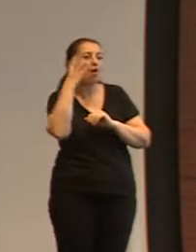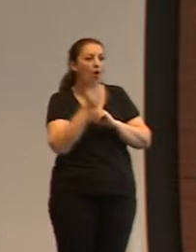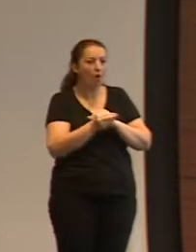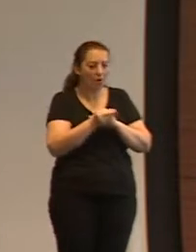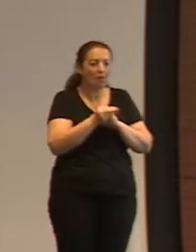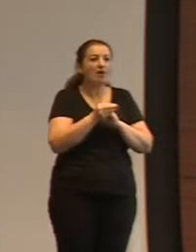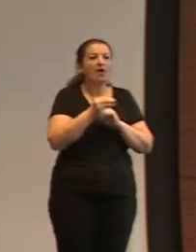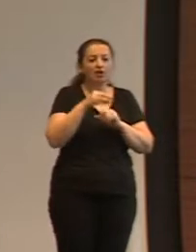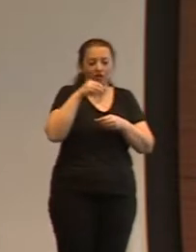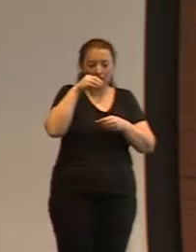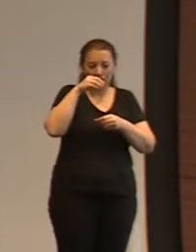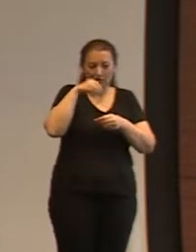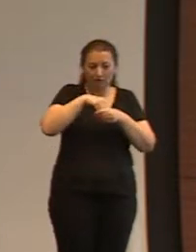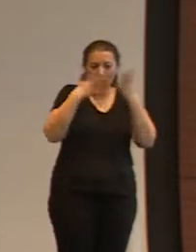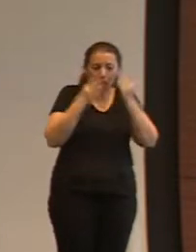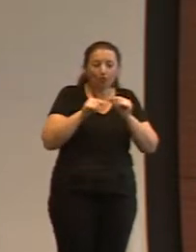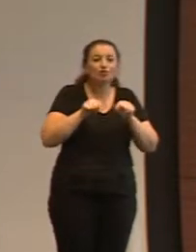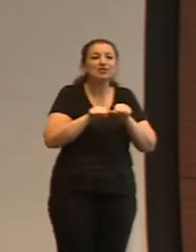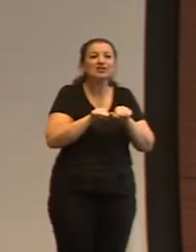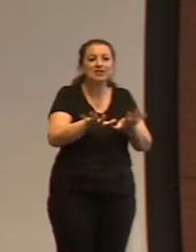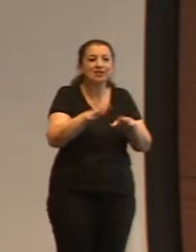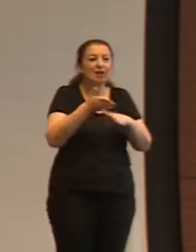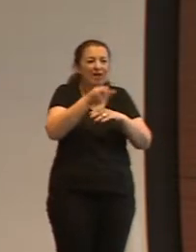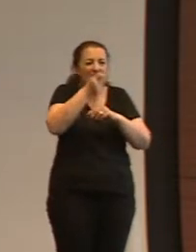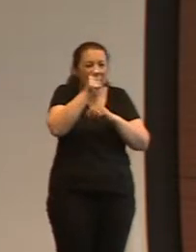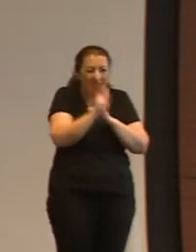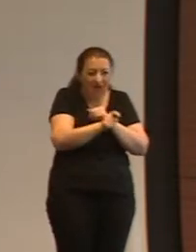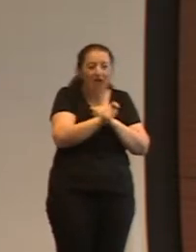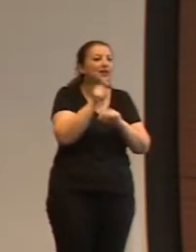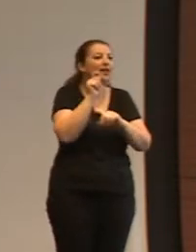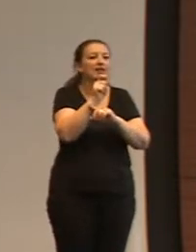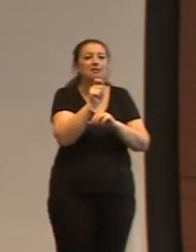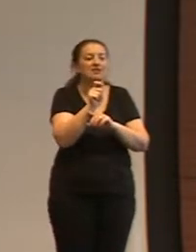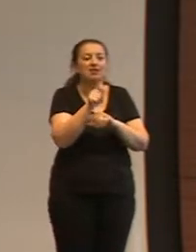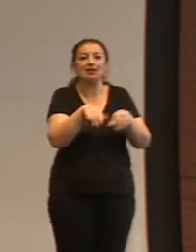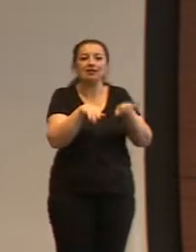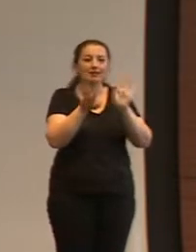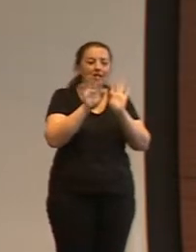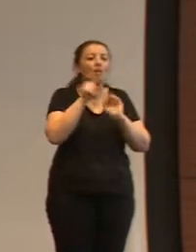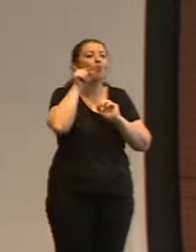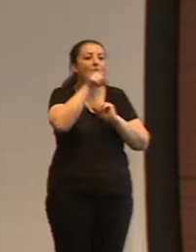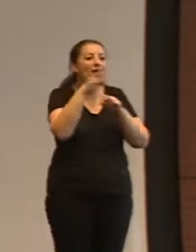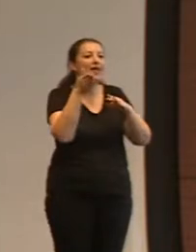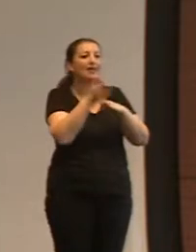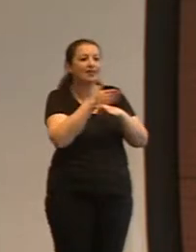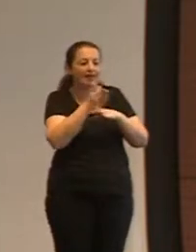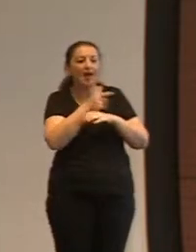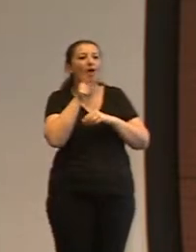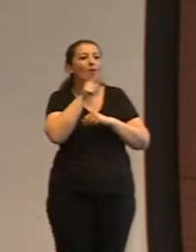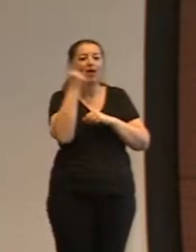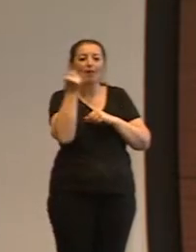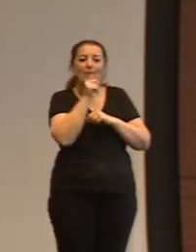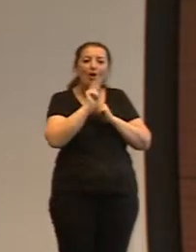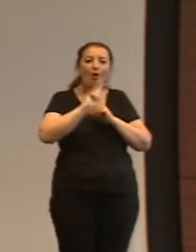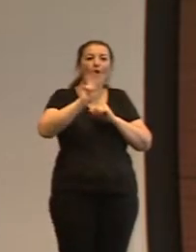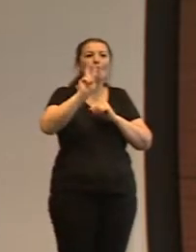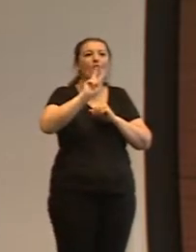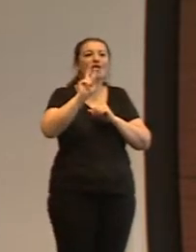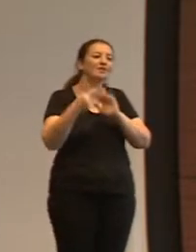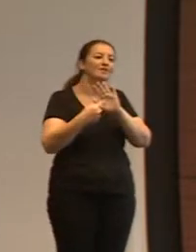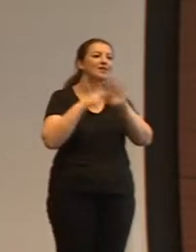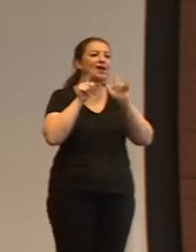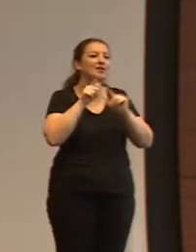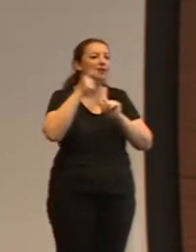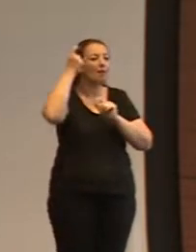indeed or what we see as blue is not blue color so what we see as uh